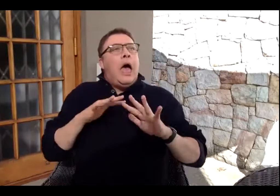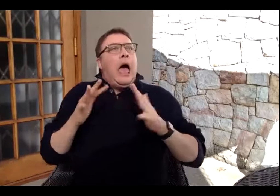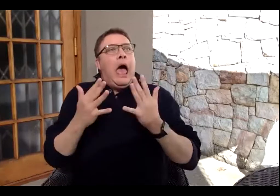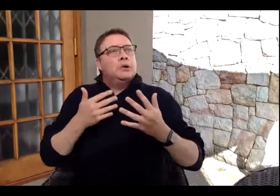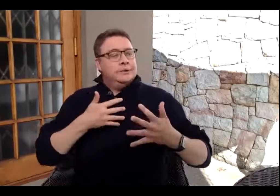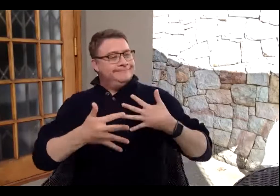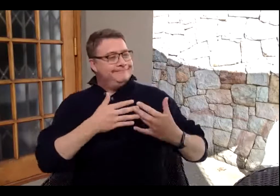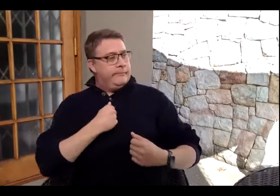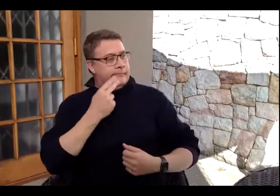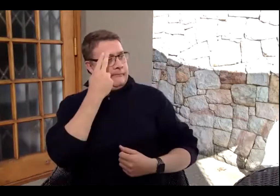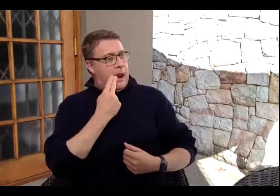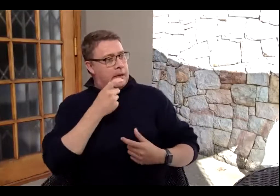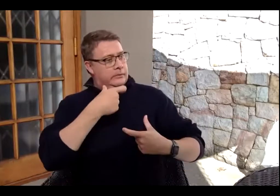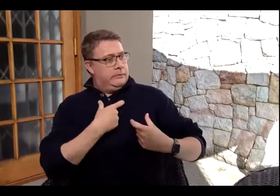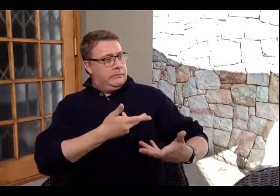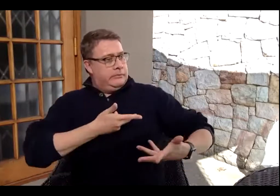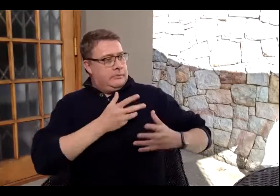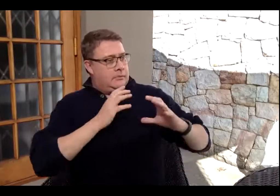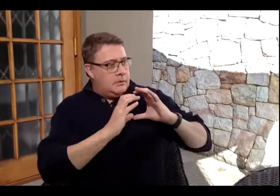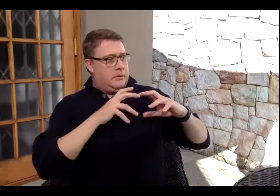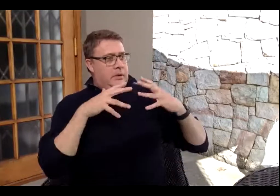and being a blind person. They still don't know.